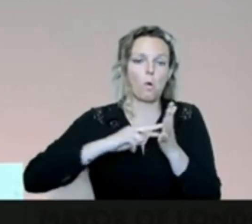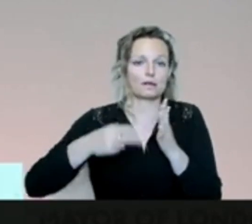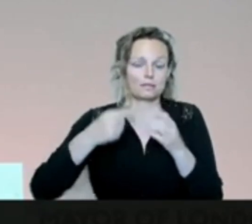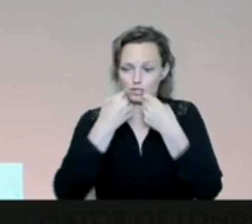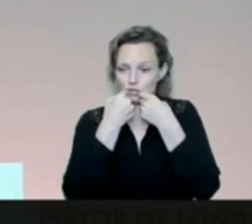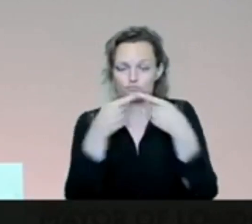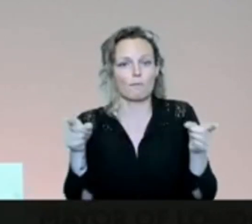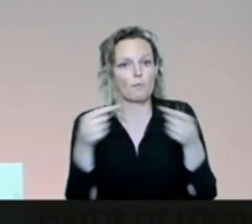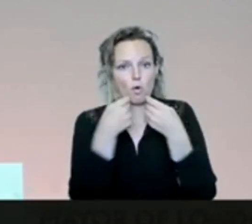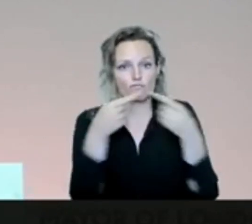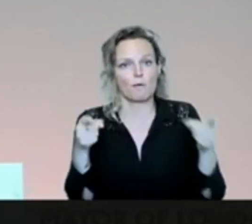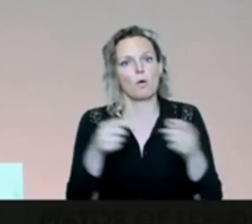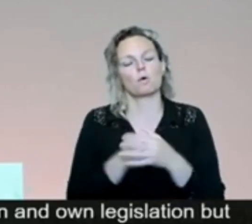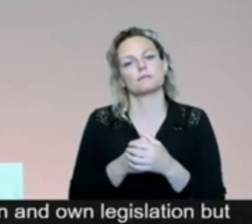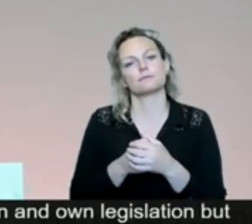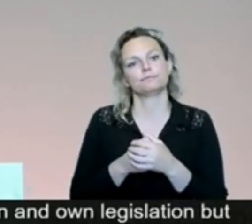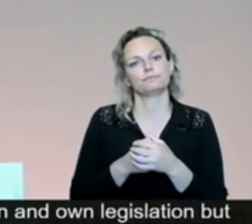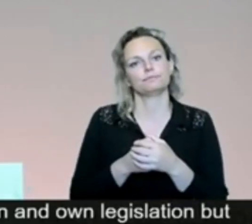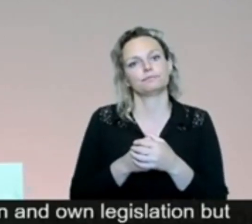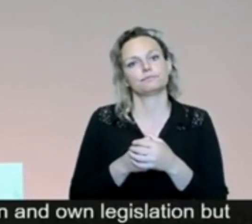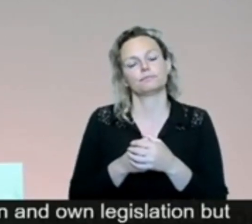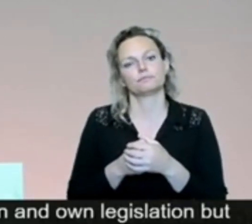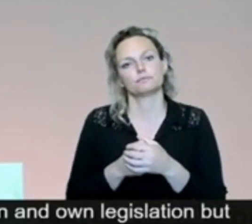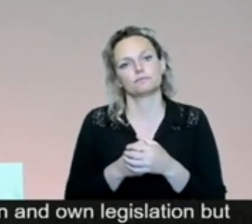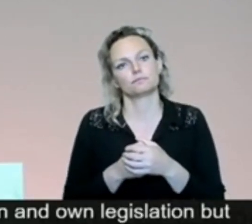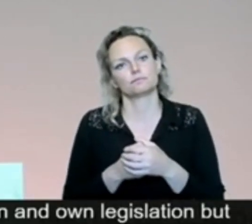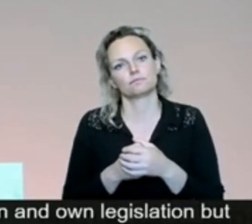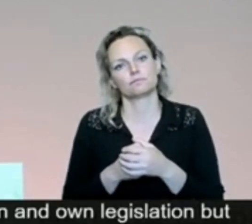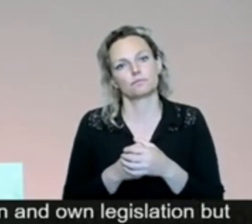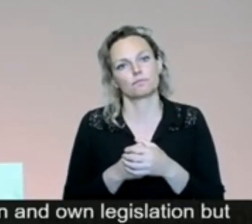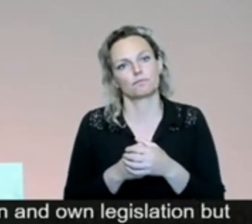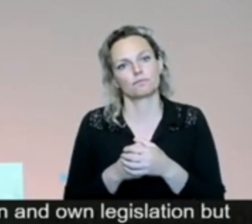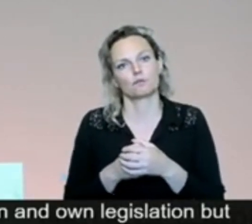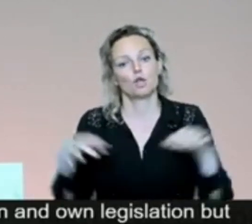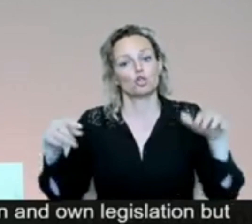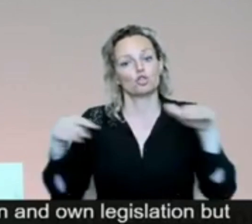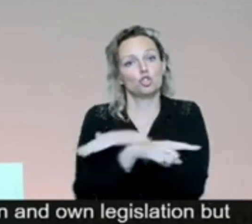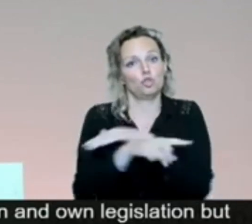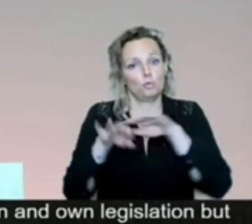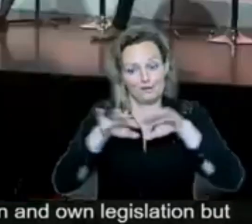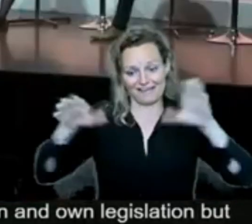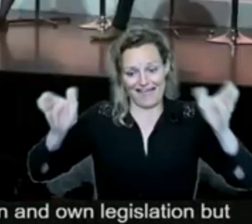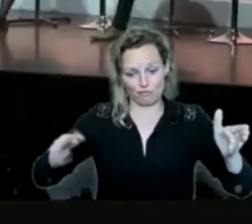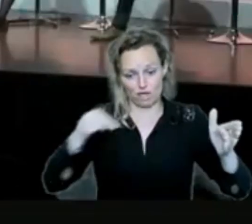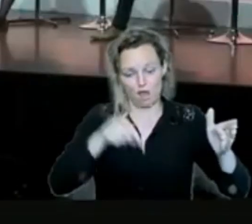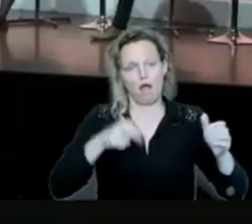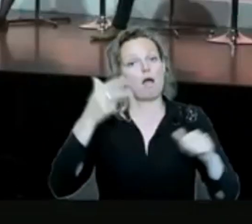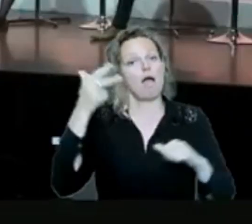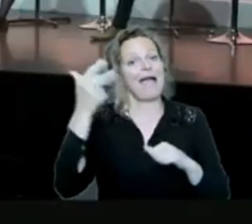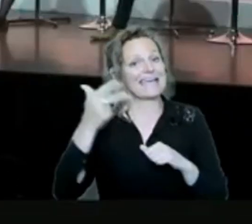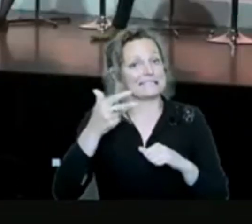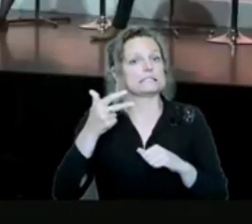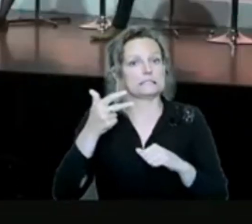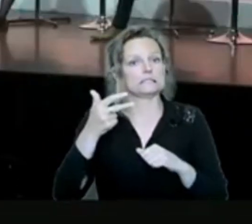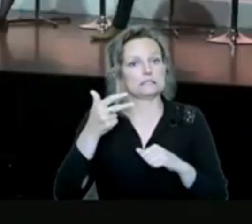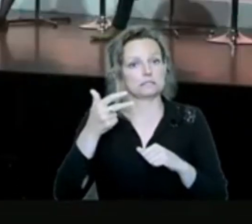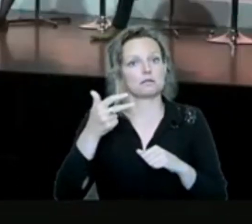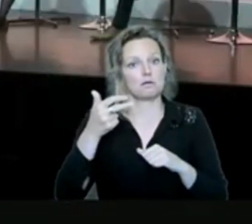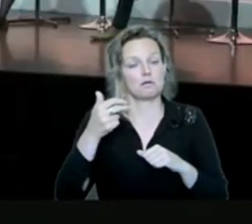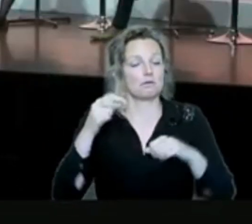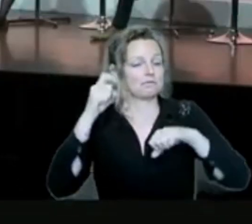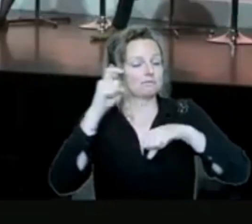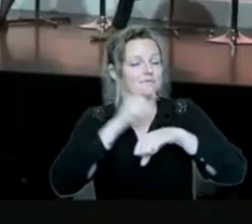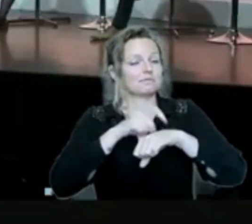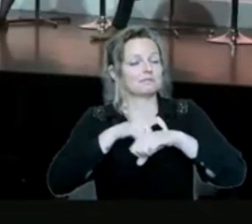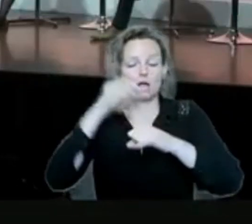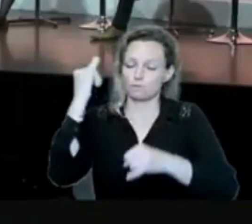2019 that found the air in tube carriages was 18 times worse than roadside air above ground. So people, I suspect like Max, will wonder why